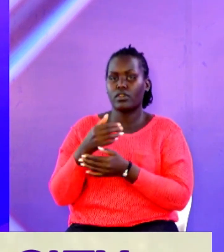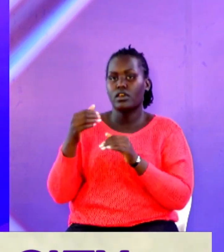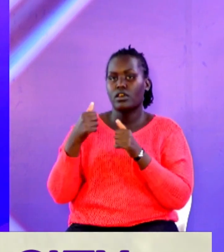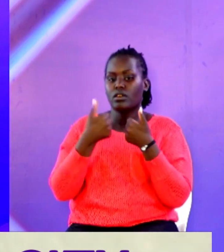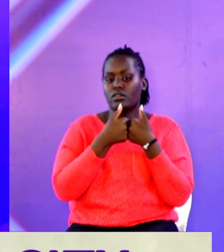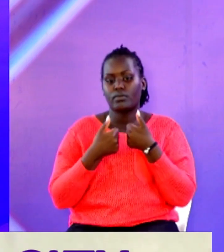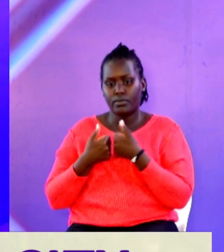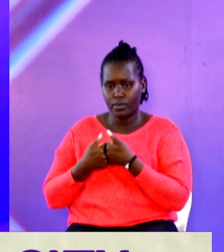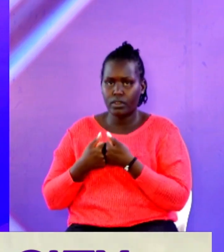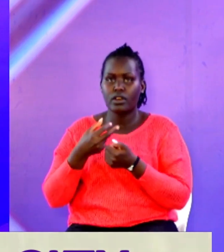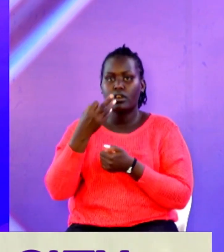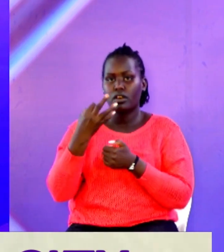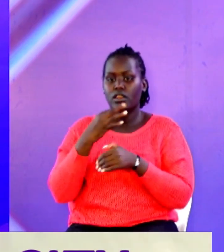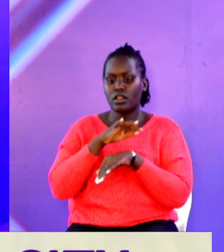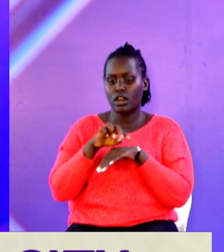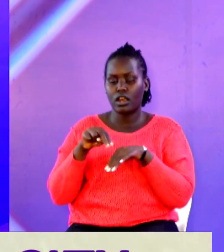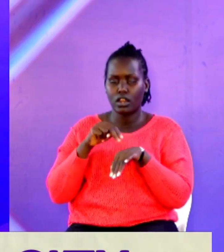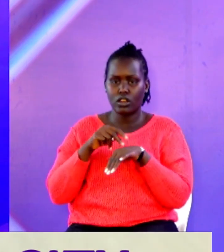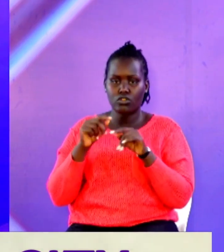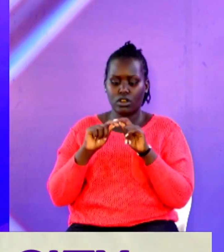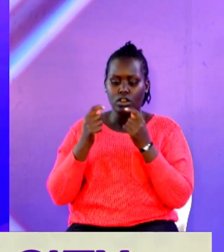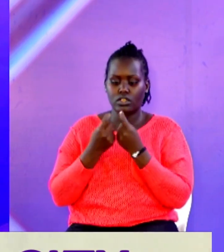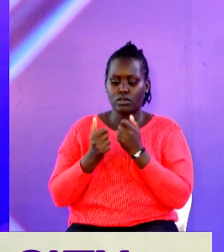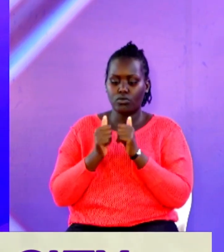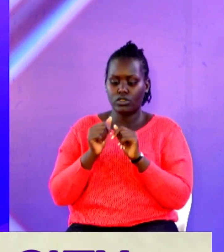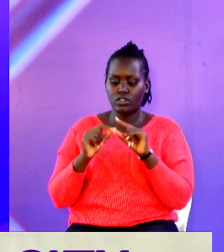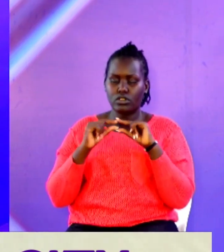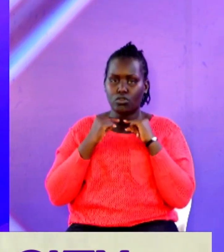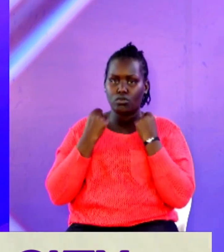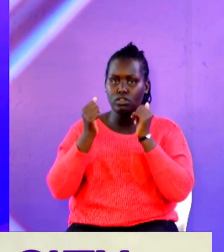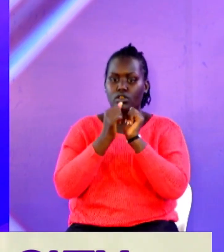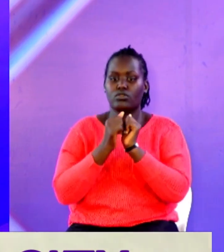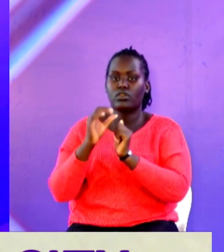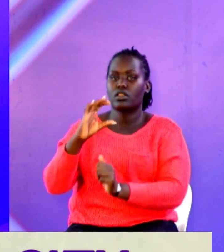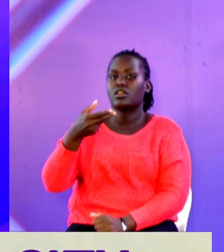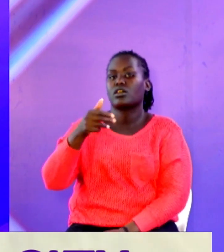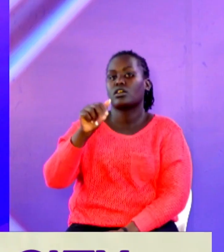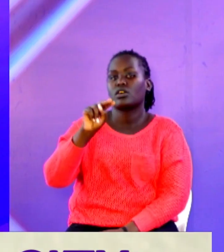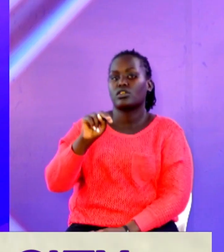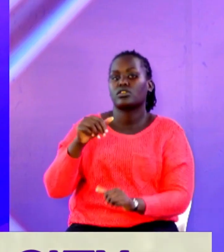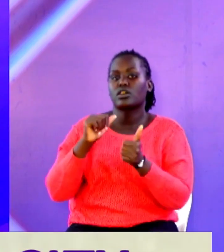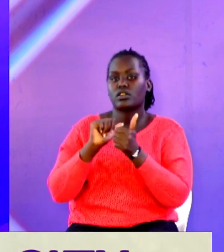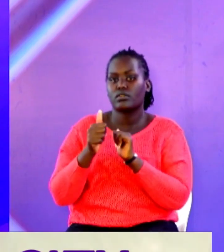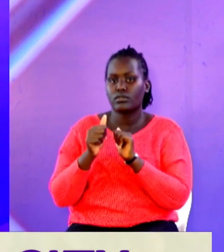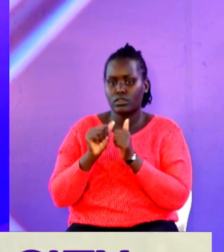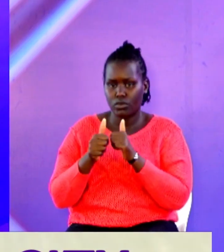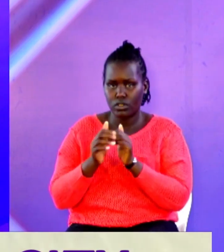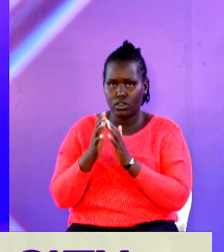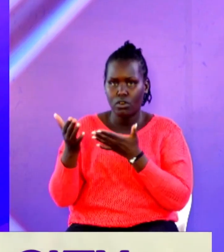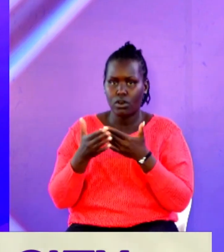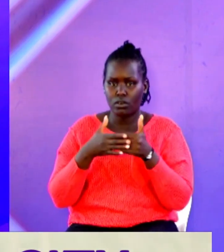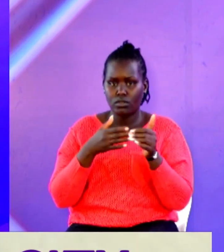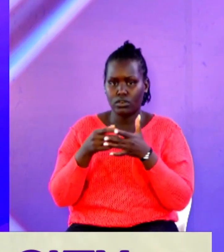is a three-nation team that is co-hosting these CHAN games. Welcome to Science TV,